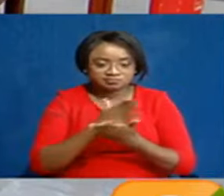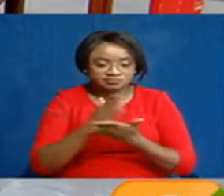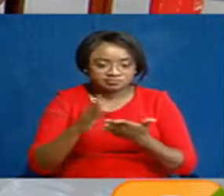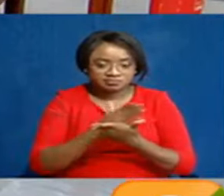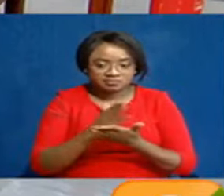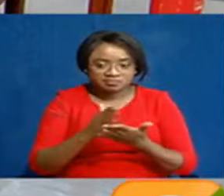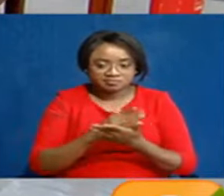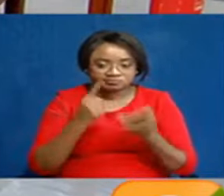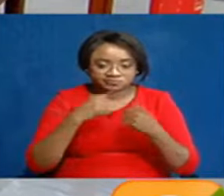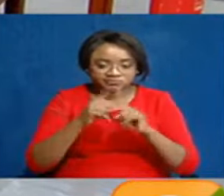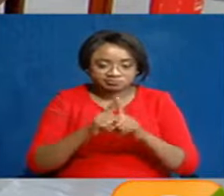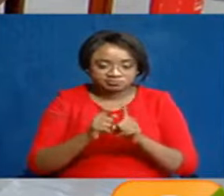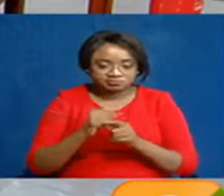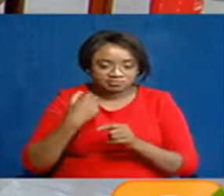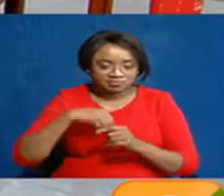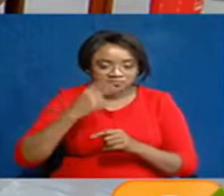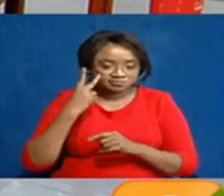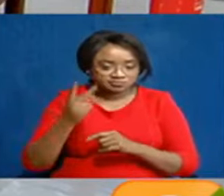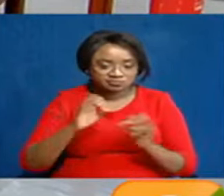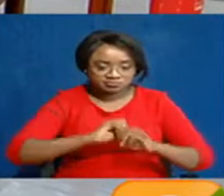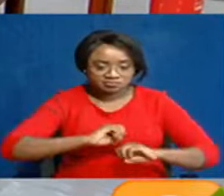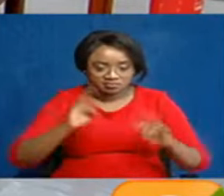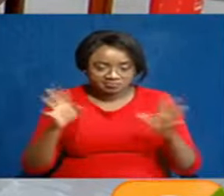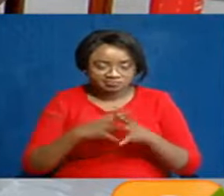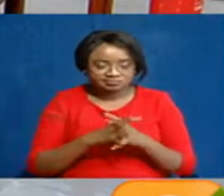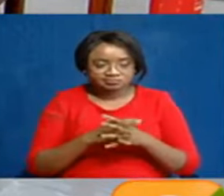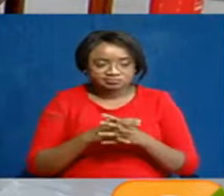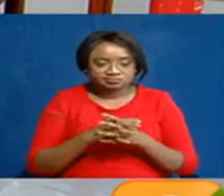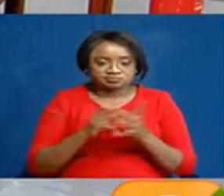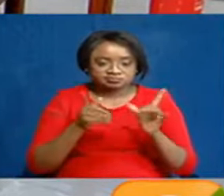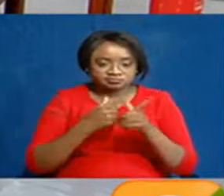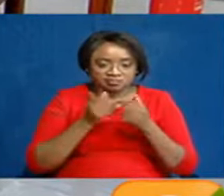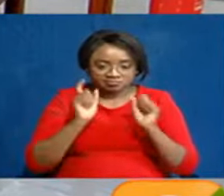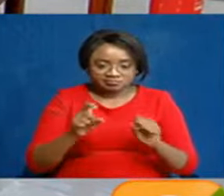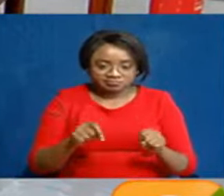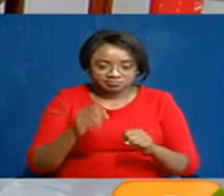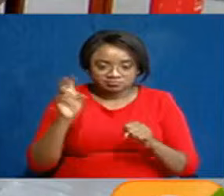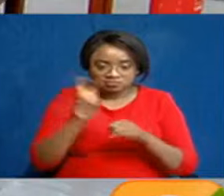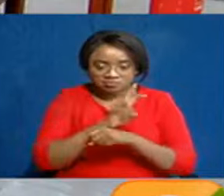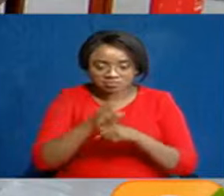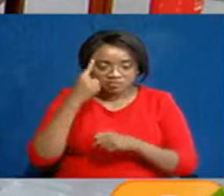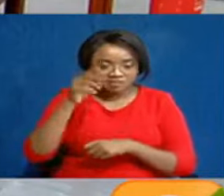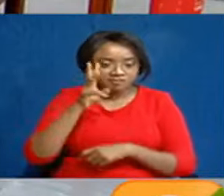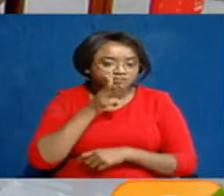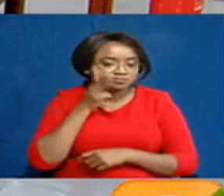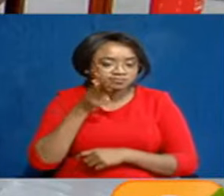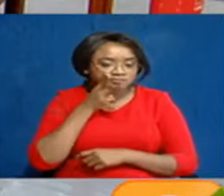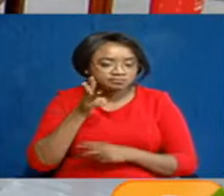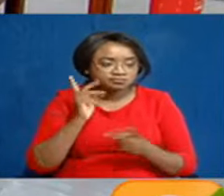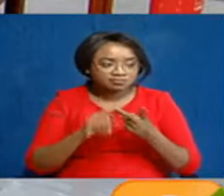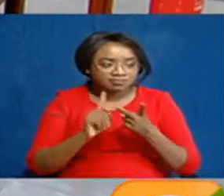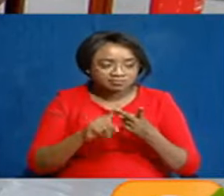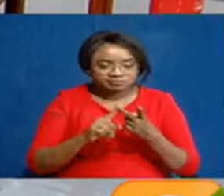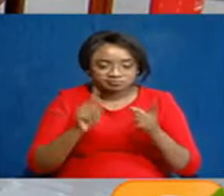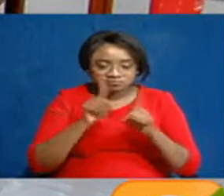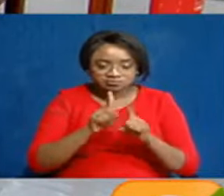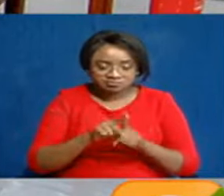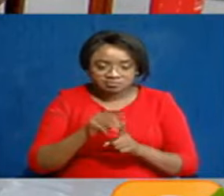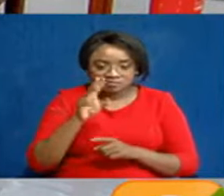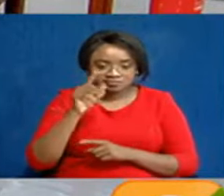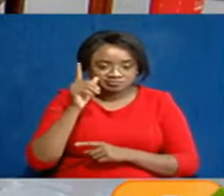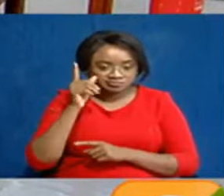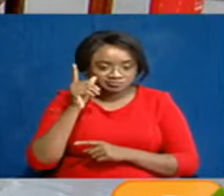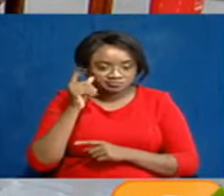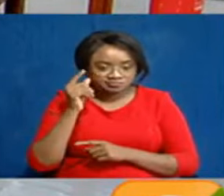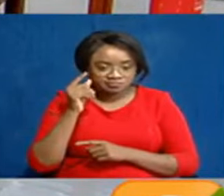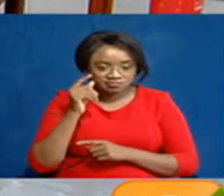that they are not quite getting there. Then they look for Moses Wetangula. They look for Musalia Mudavadi. They tell them that